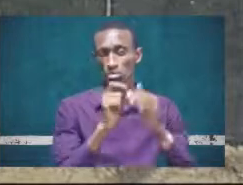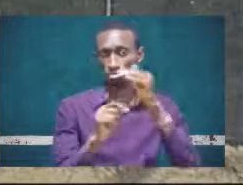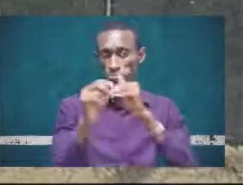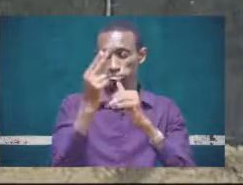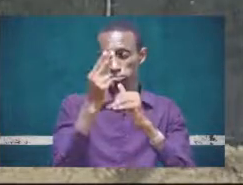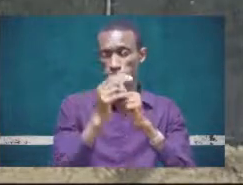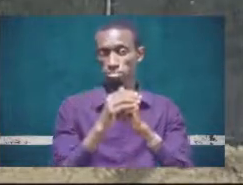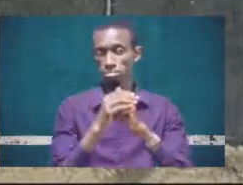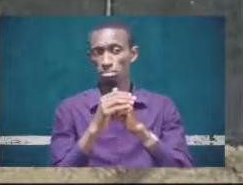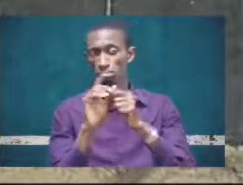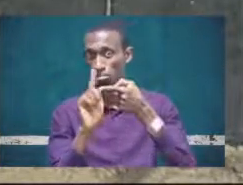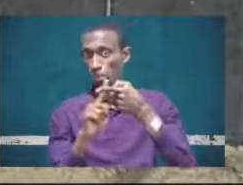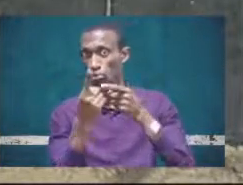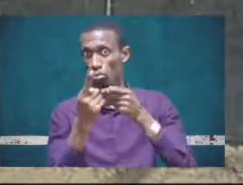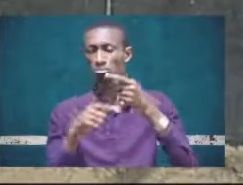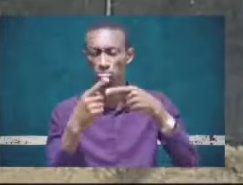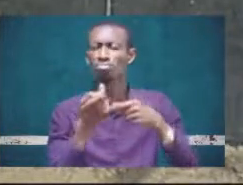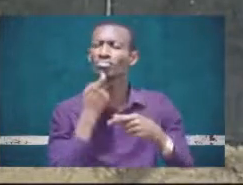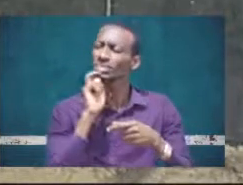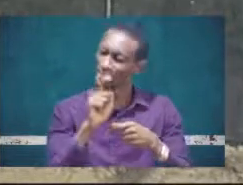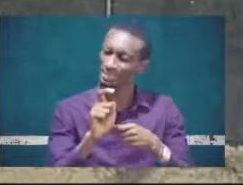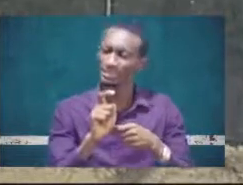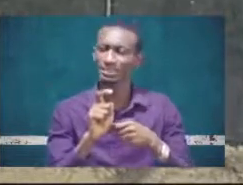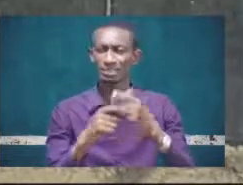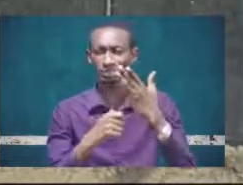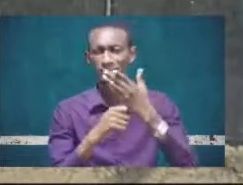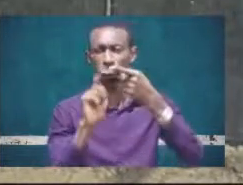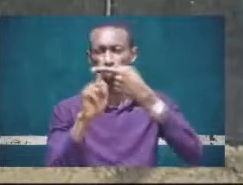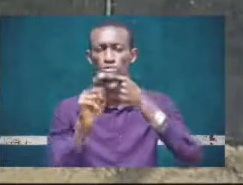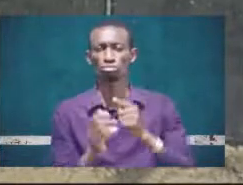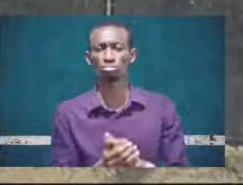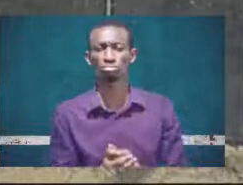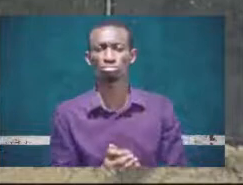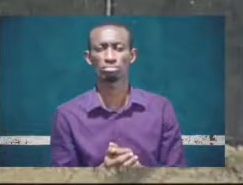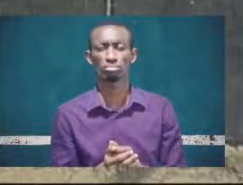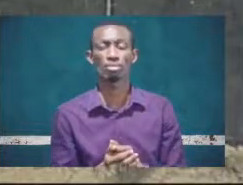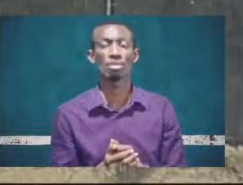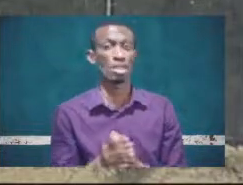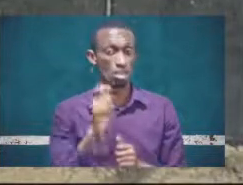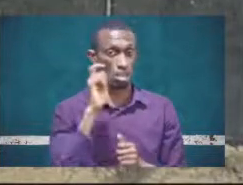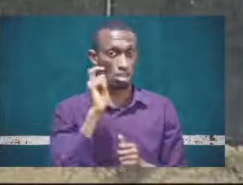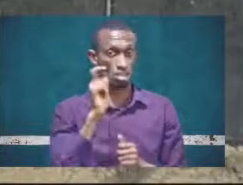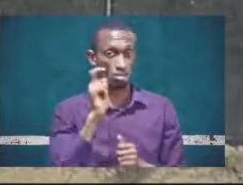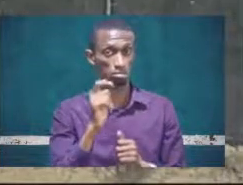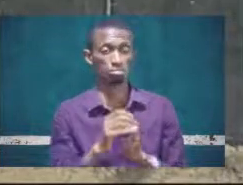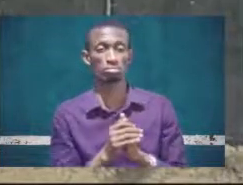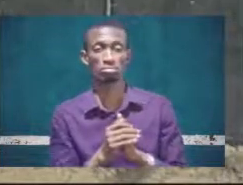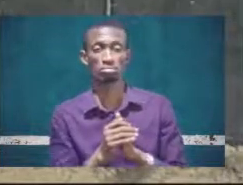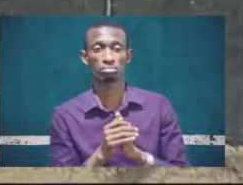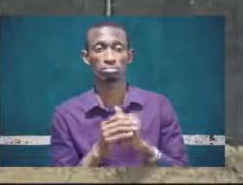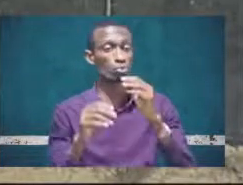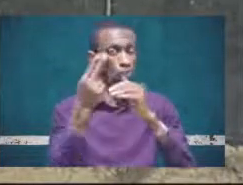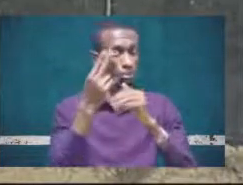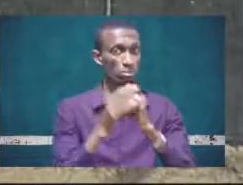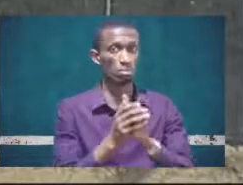positive. It means x squared plus 1 is always